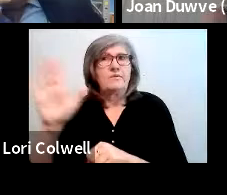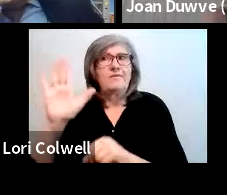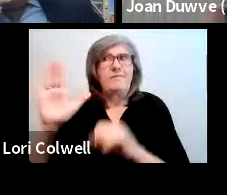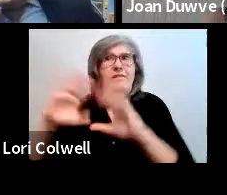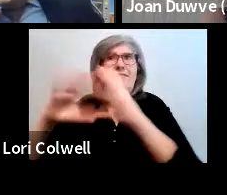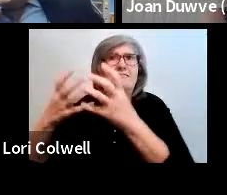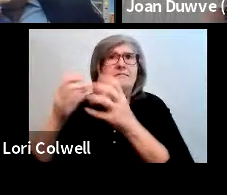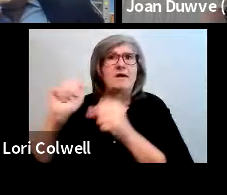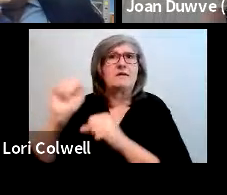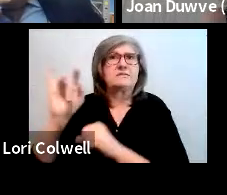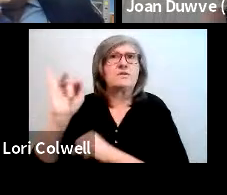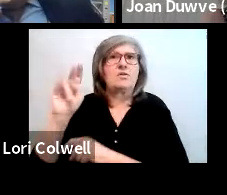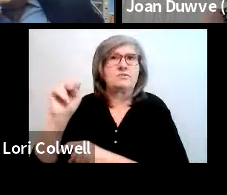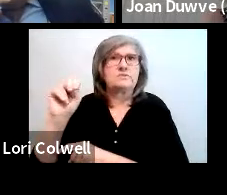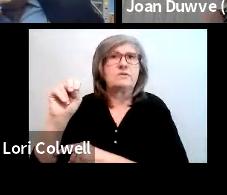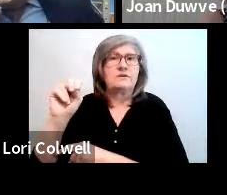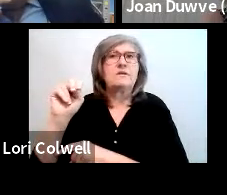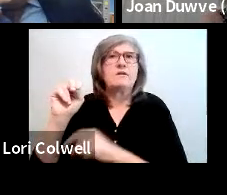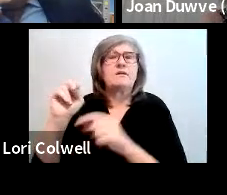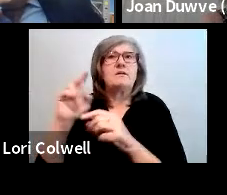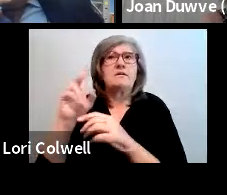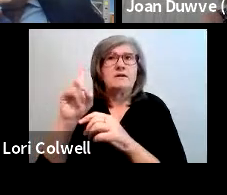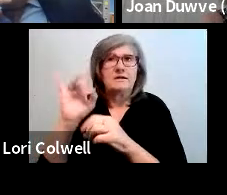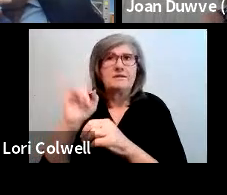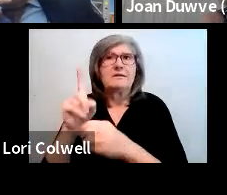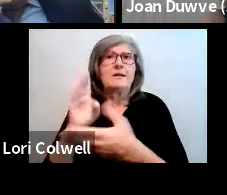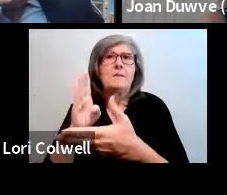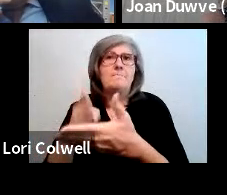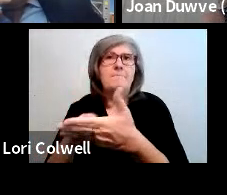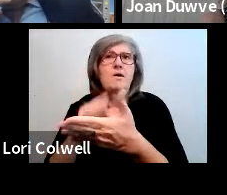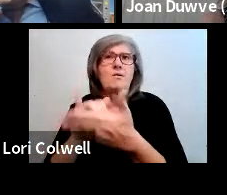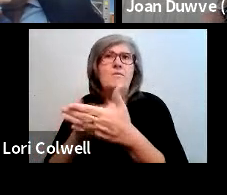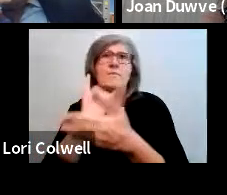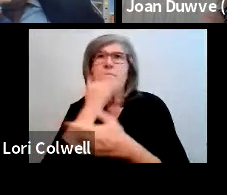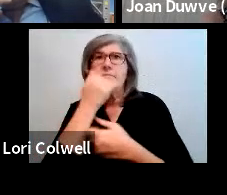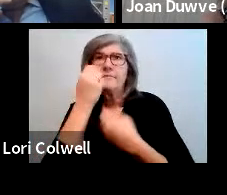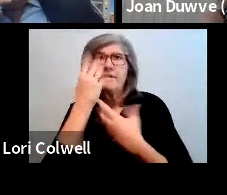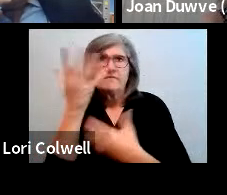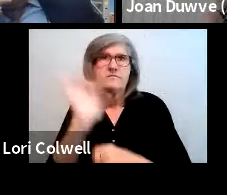association also came out in opposition of misinformation.